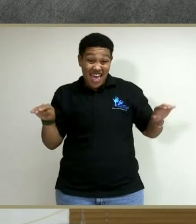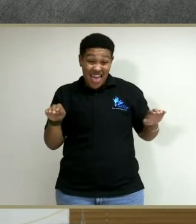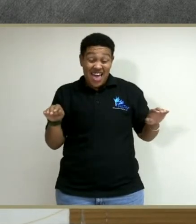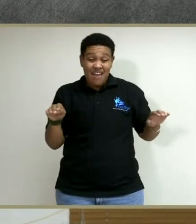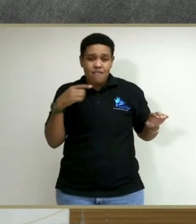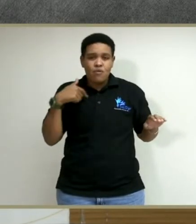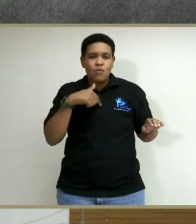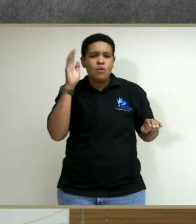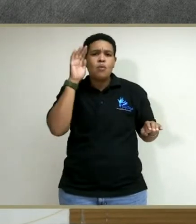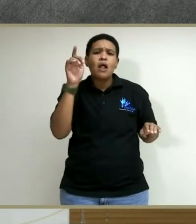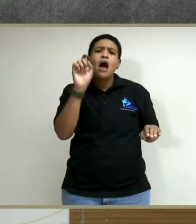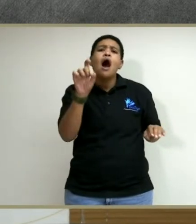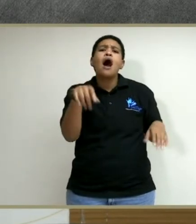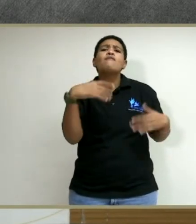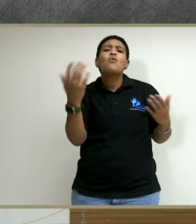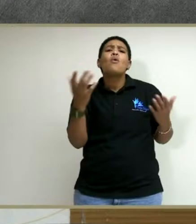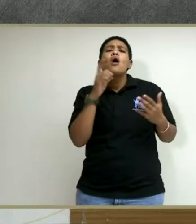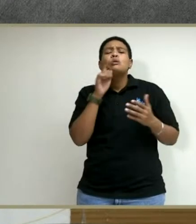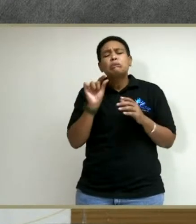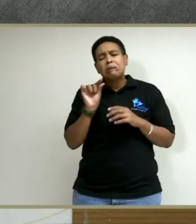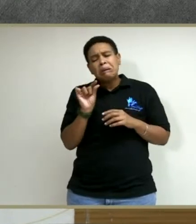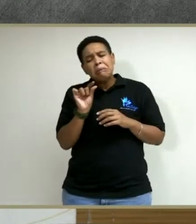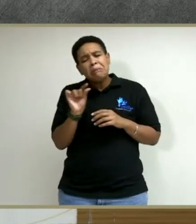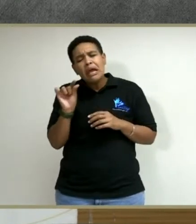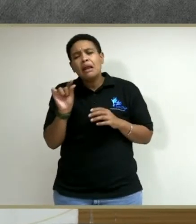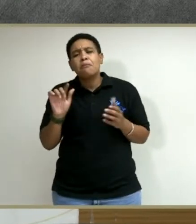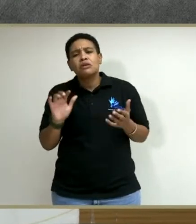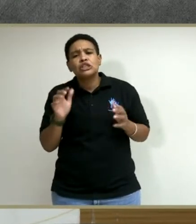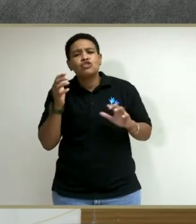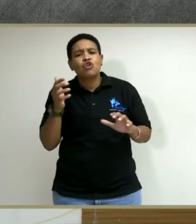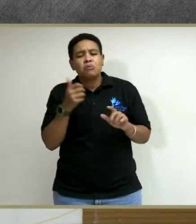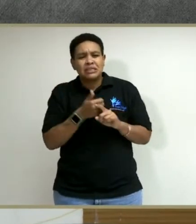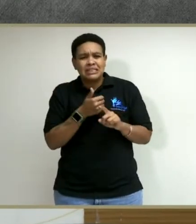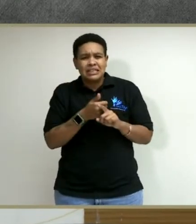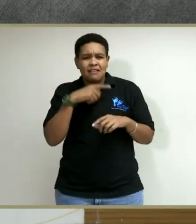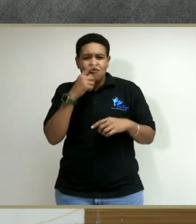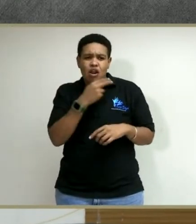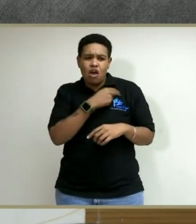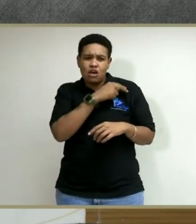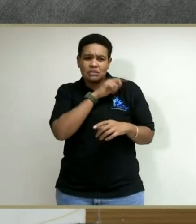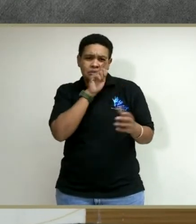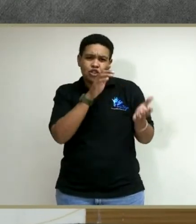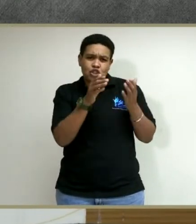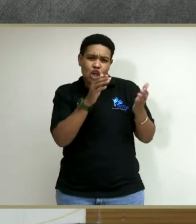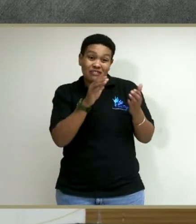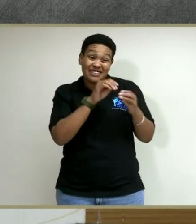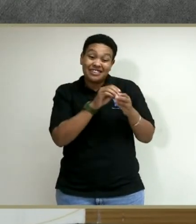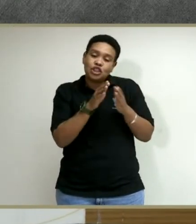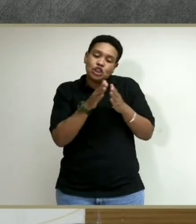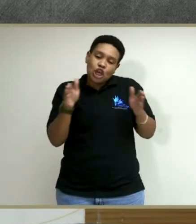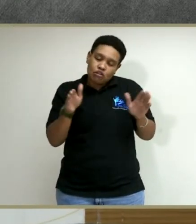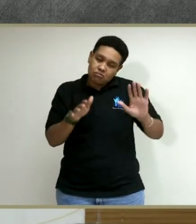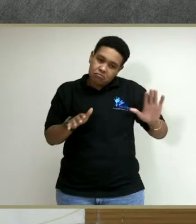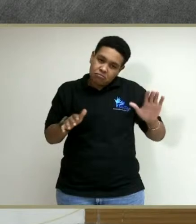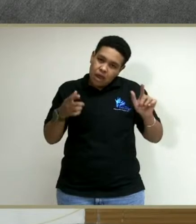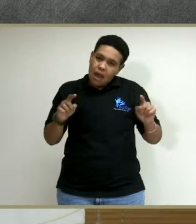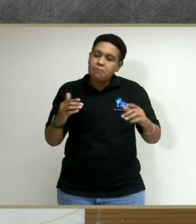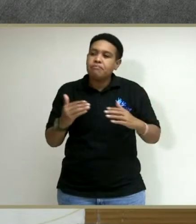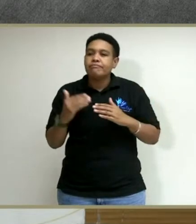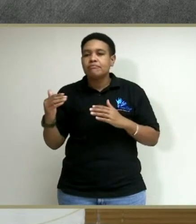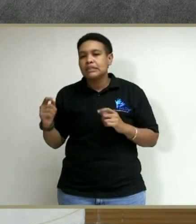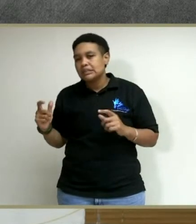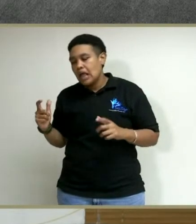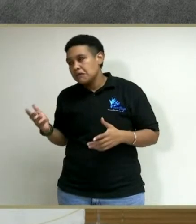we would have very minimal disruption of hospital services in general. Next slide.